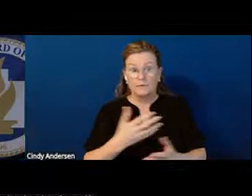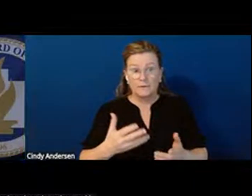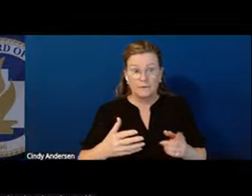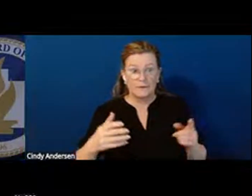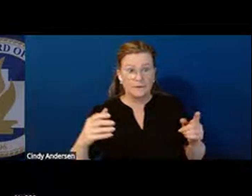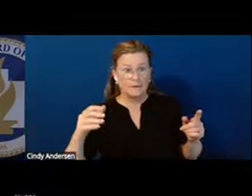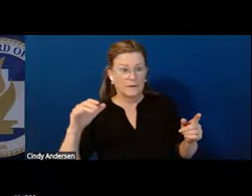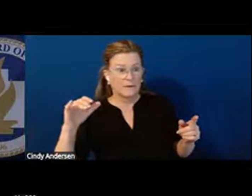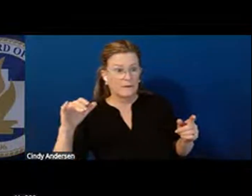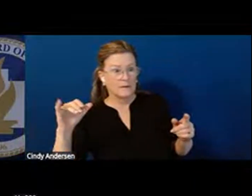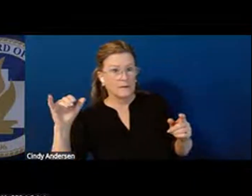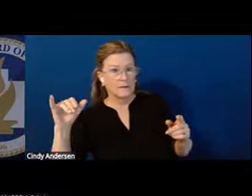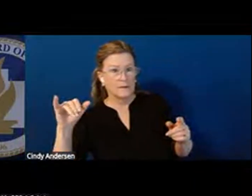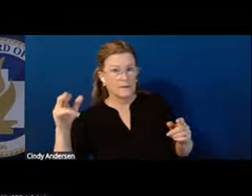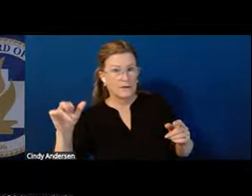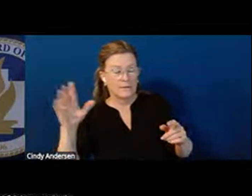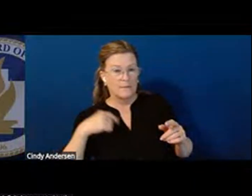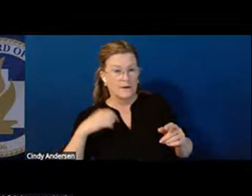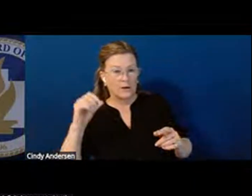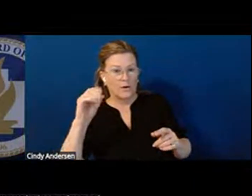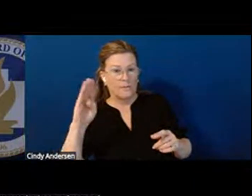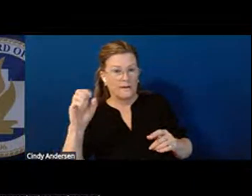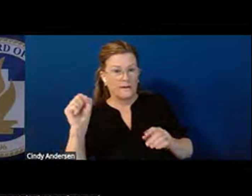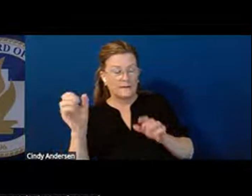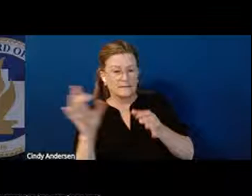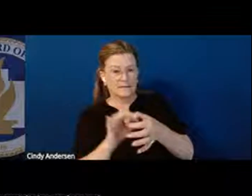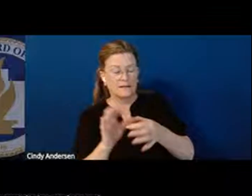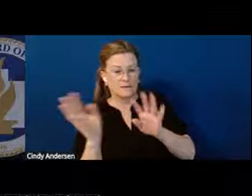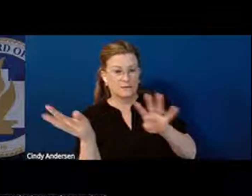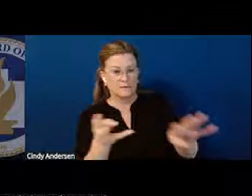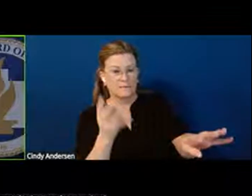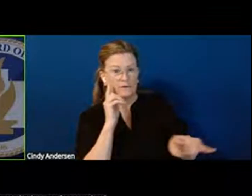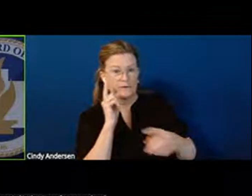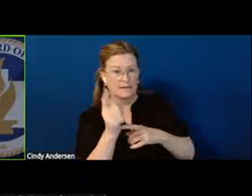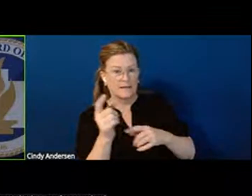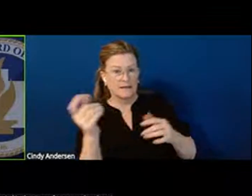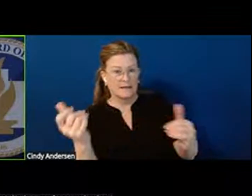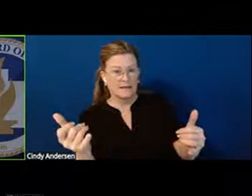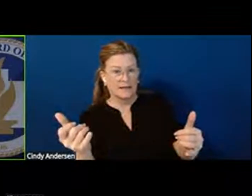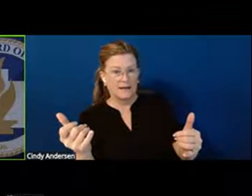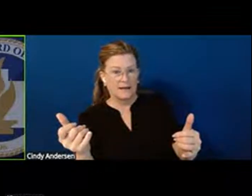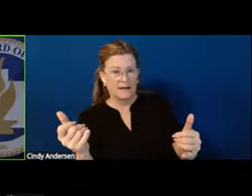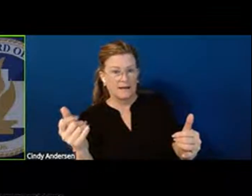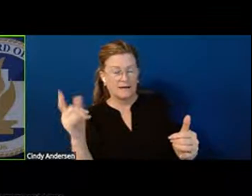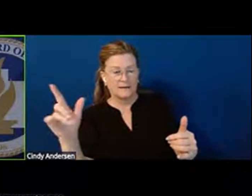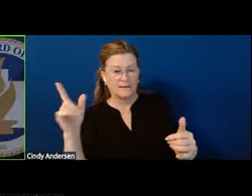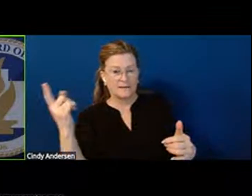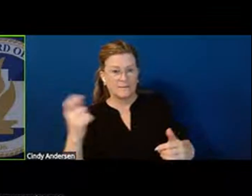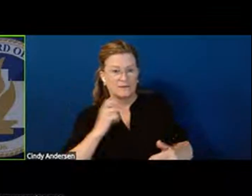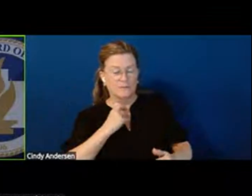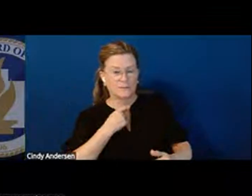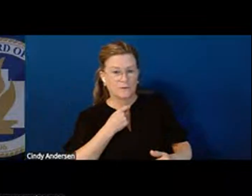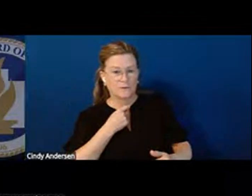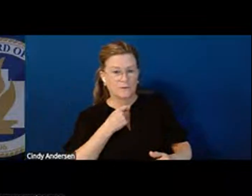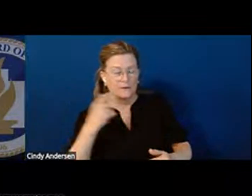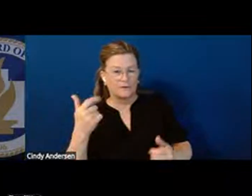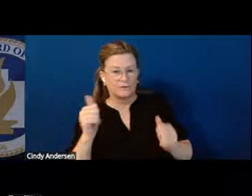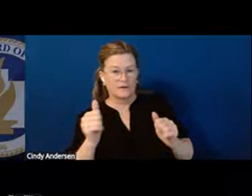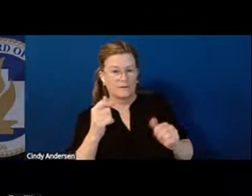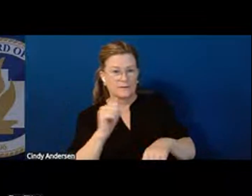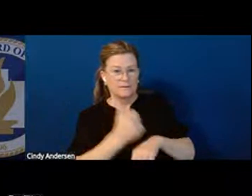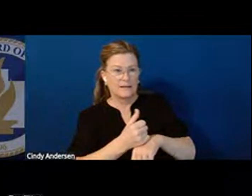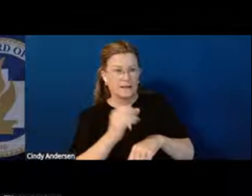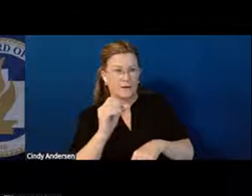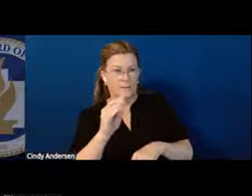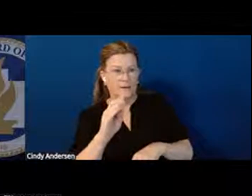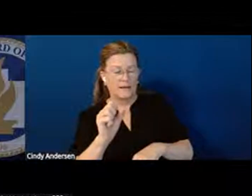OBS definitely connected to the stream for a second, and now someone needs to mute. Just try to set your